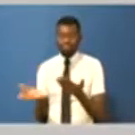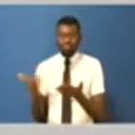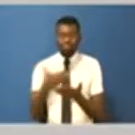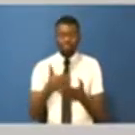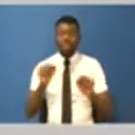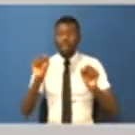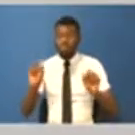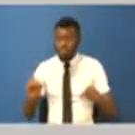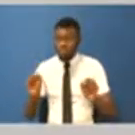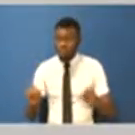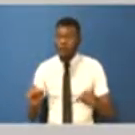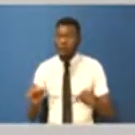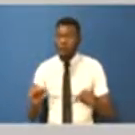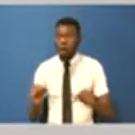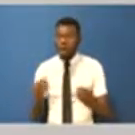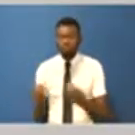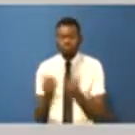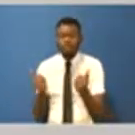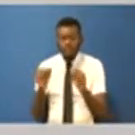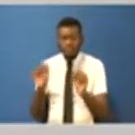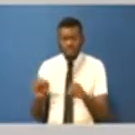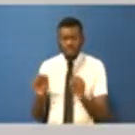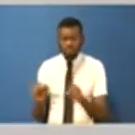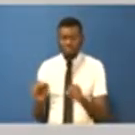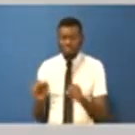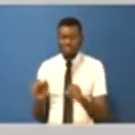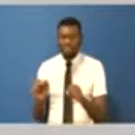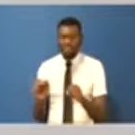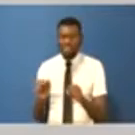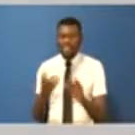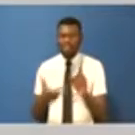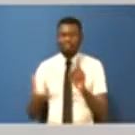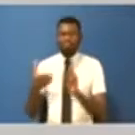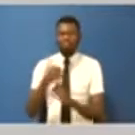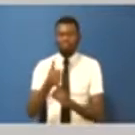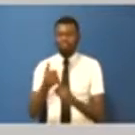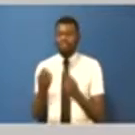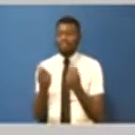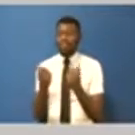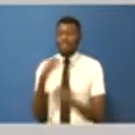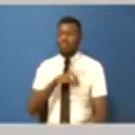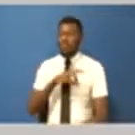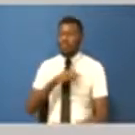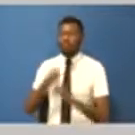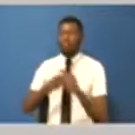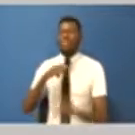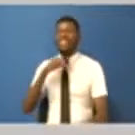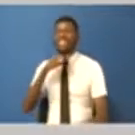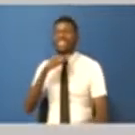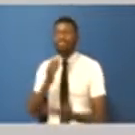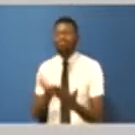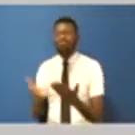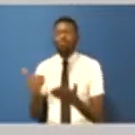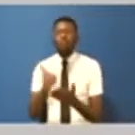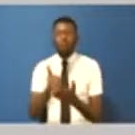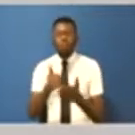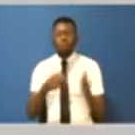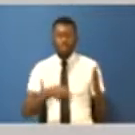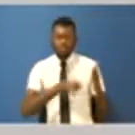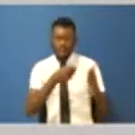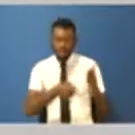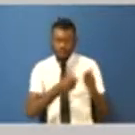it that way then you'll have a solution on how you can tap from garbage collection into the recycling